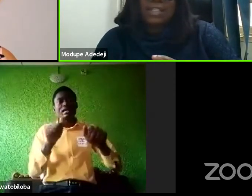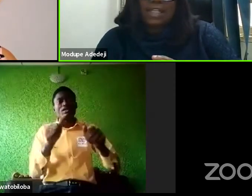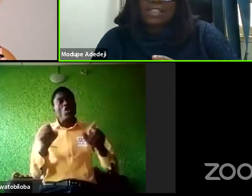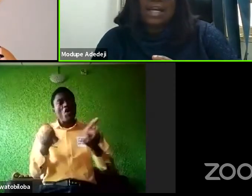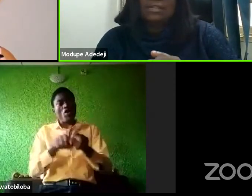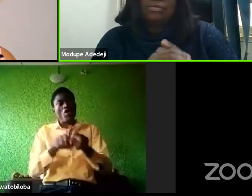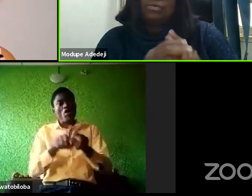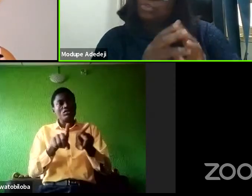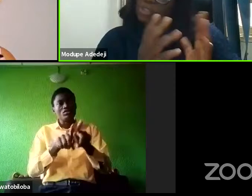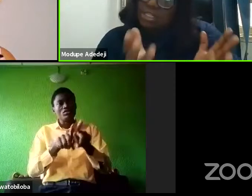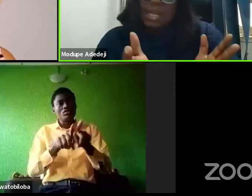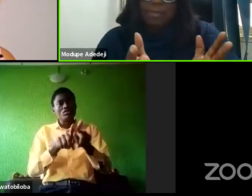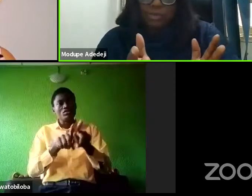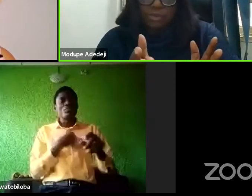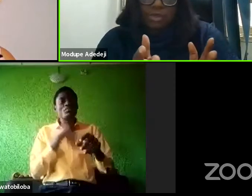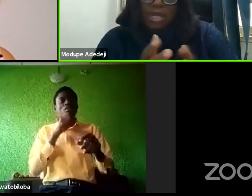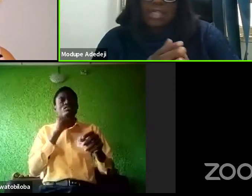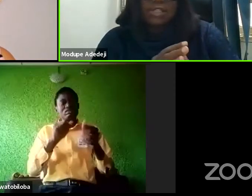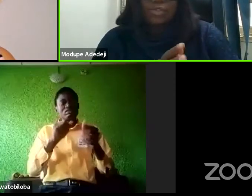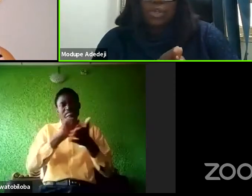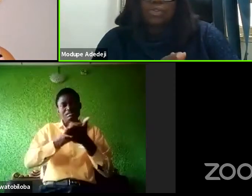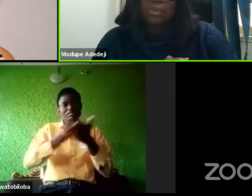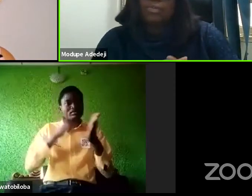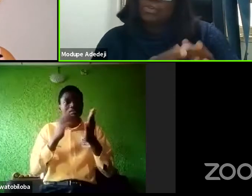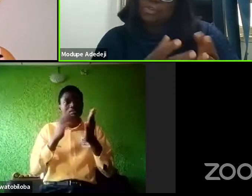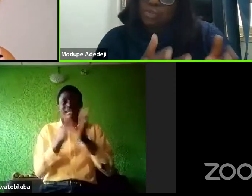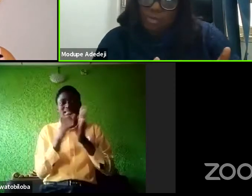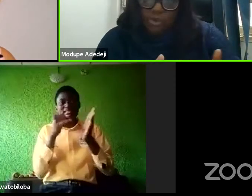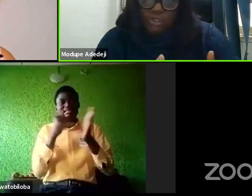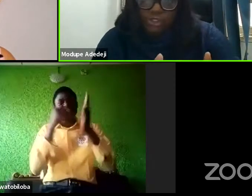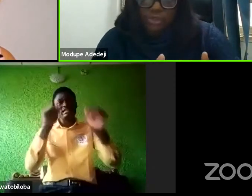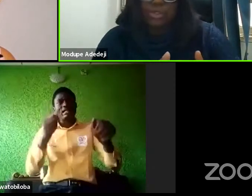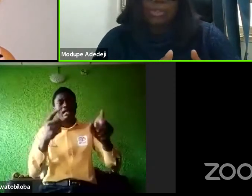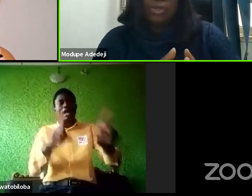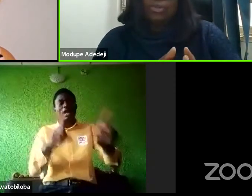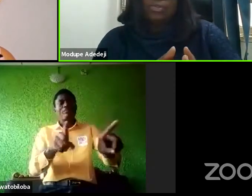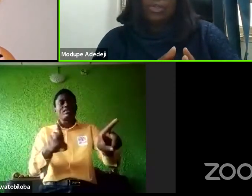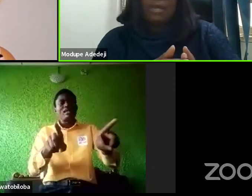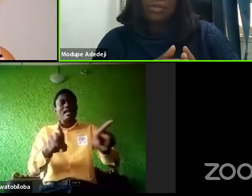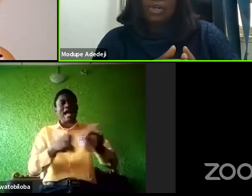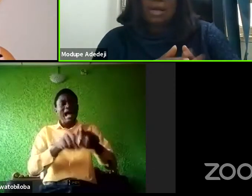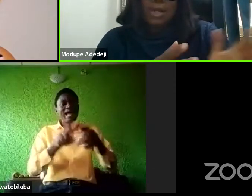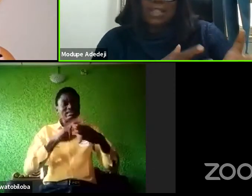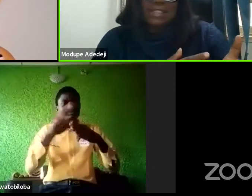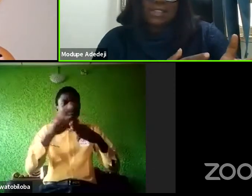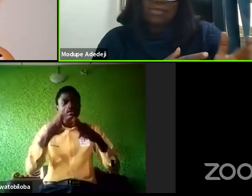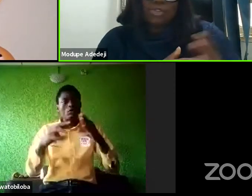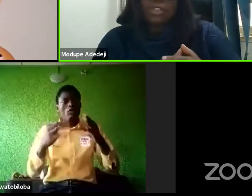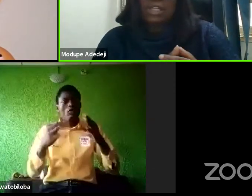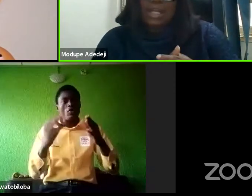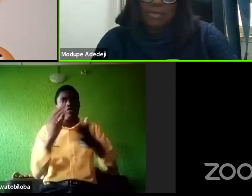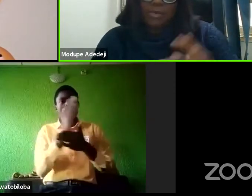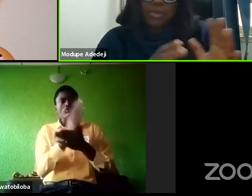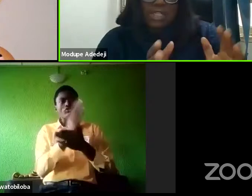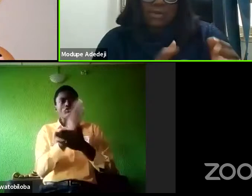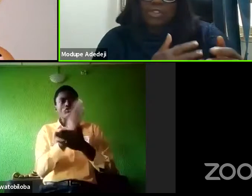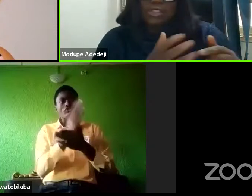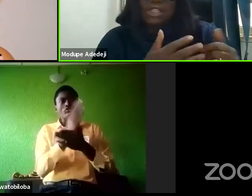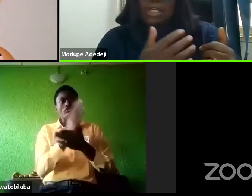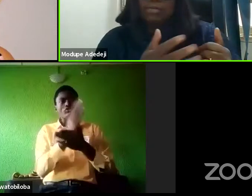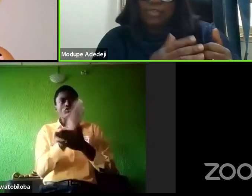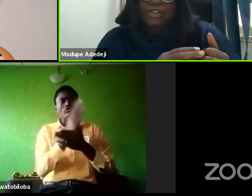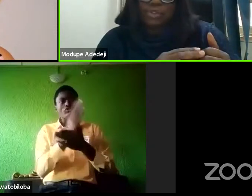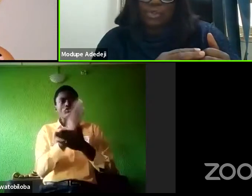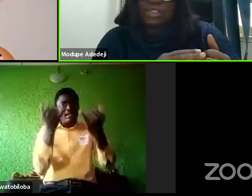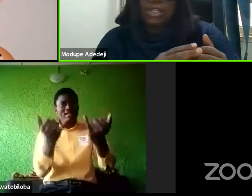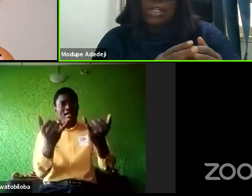rule out the fact that it can suddenly happen as a result of some condition. So let me talk about that suddenly happening, because that one